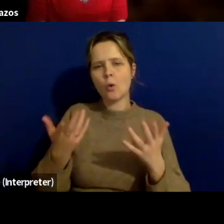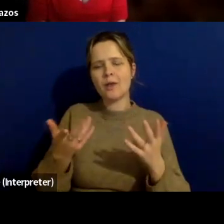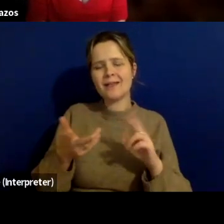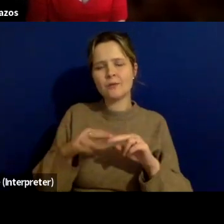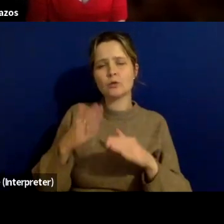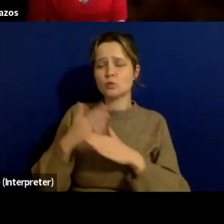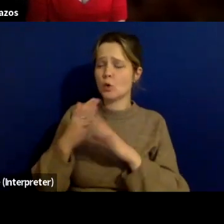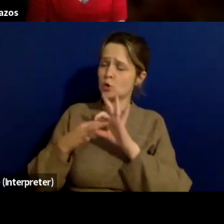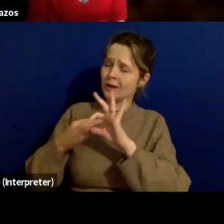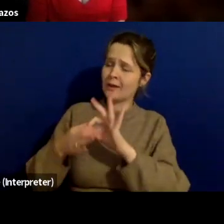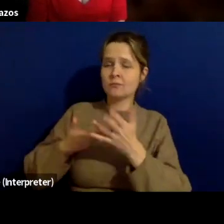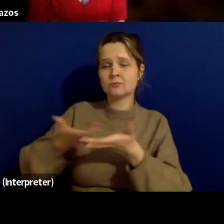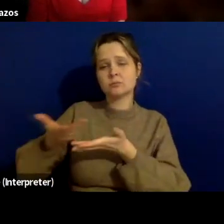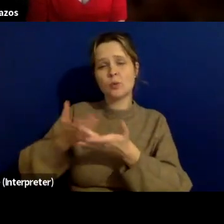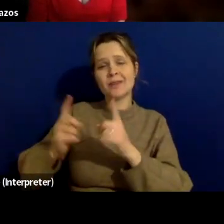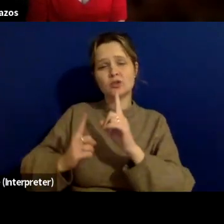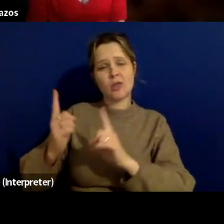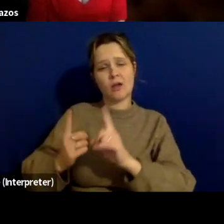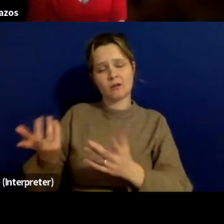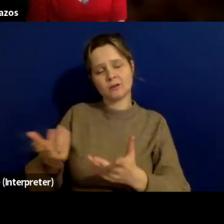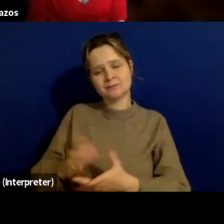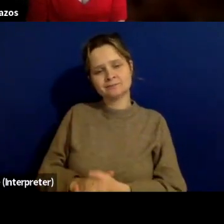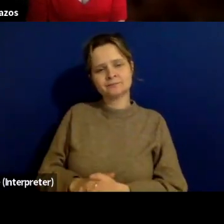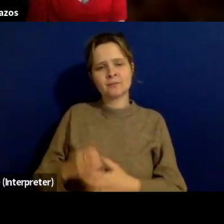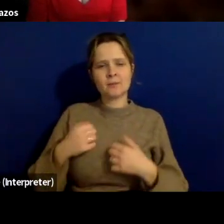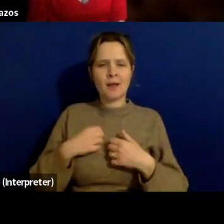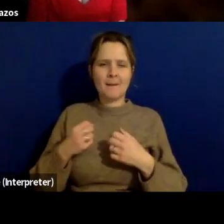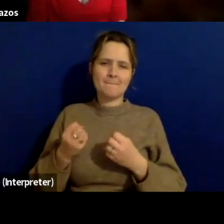others. So my poetry,